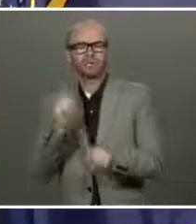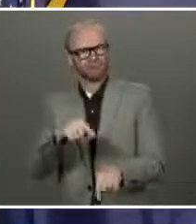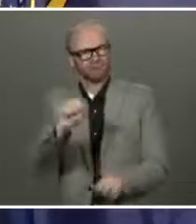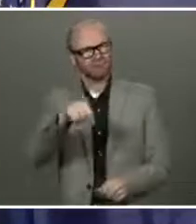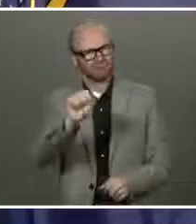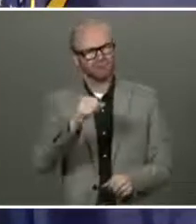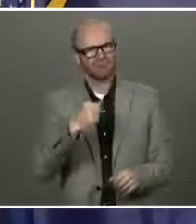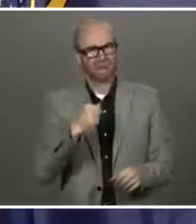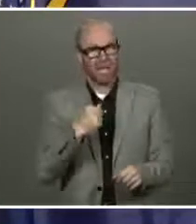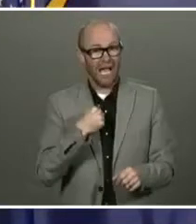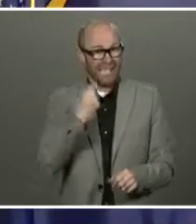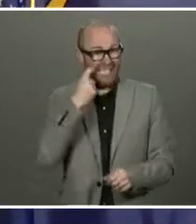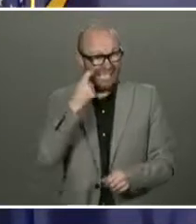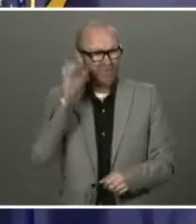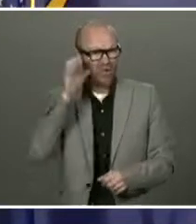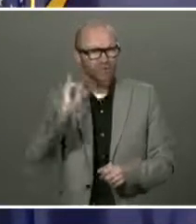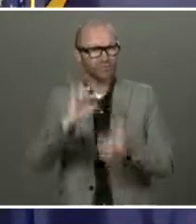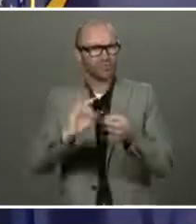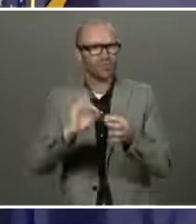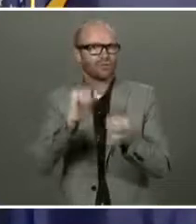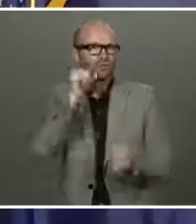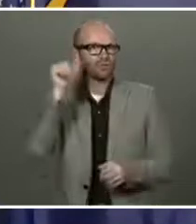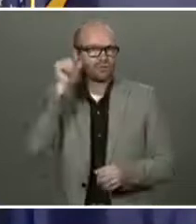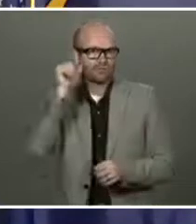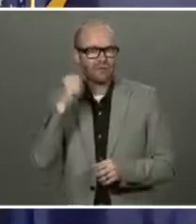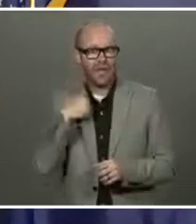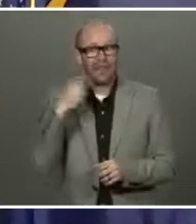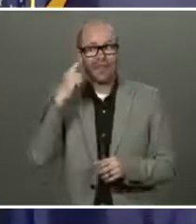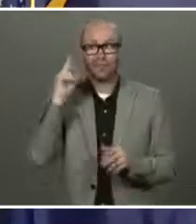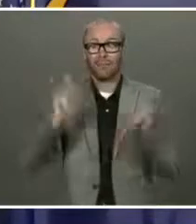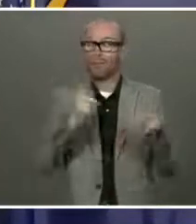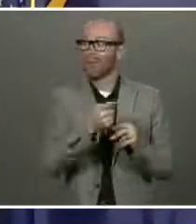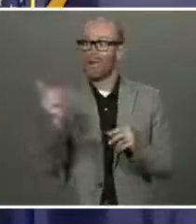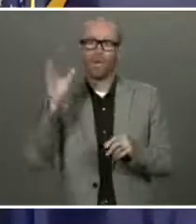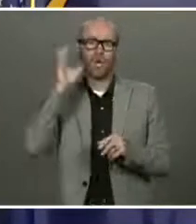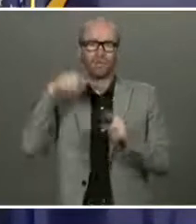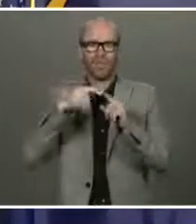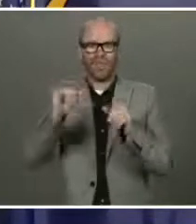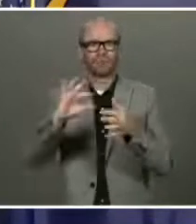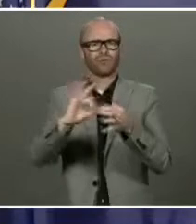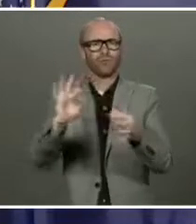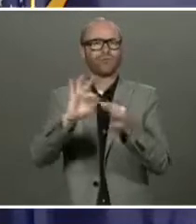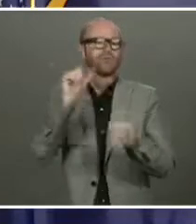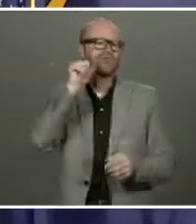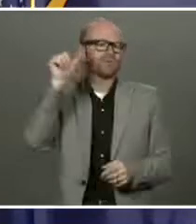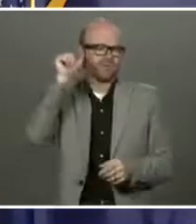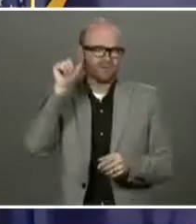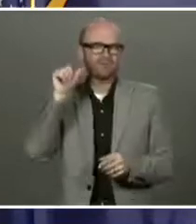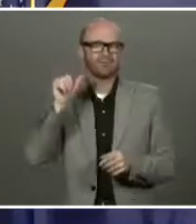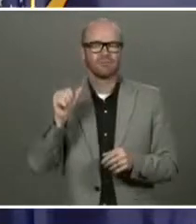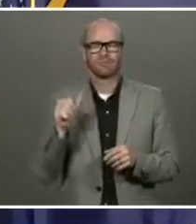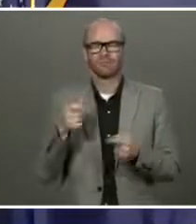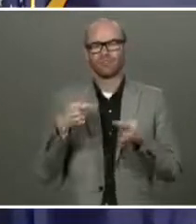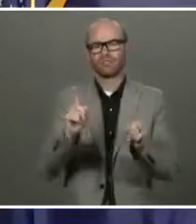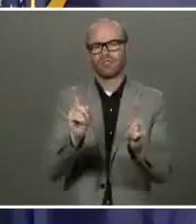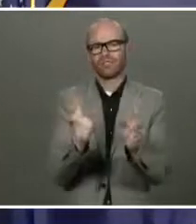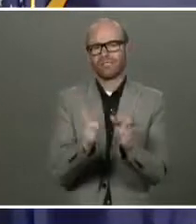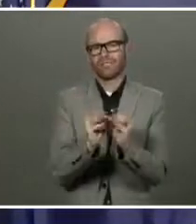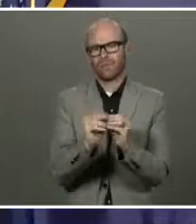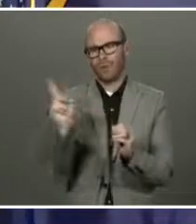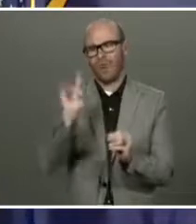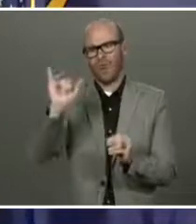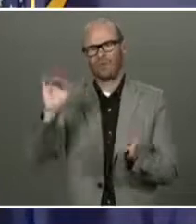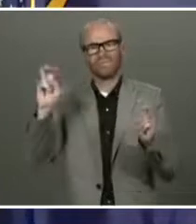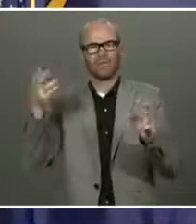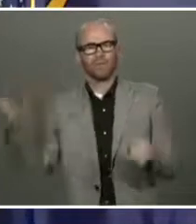I learned about that yesterday. I was not aware of that. I think everybody kind of learned about that yesterday in a hearing where that was proposed.